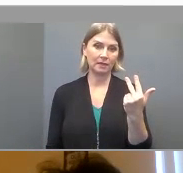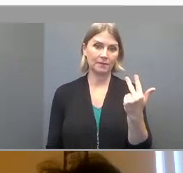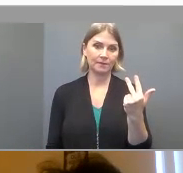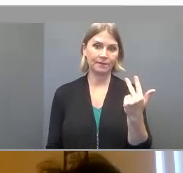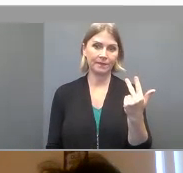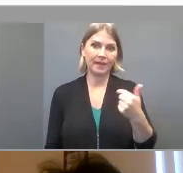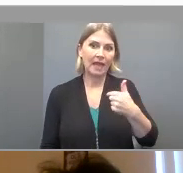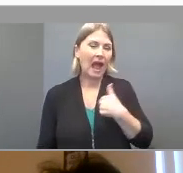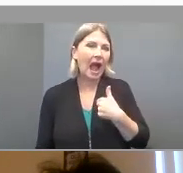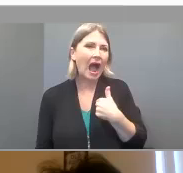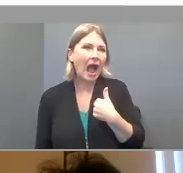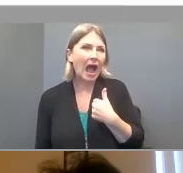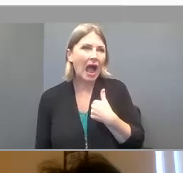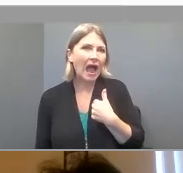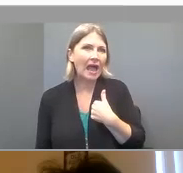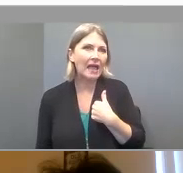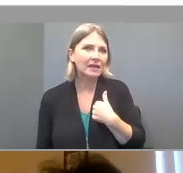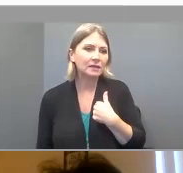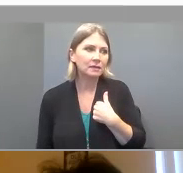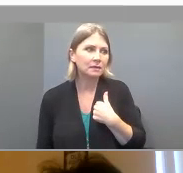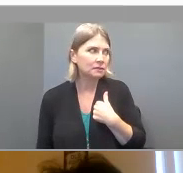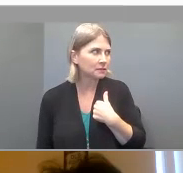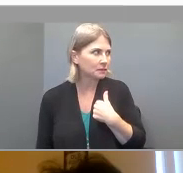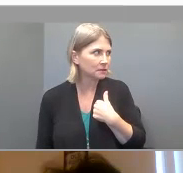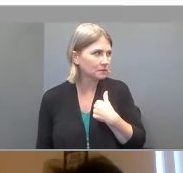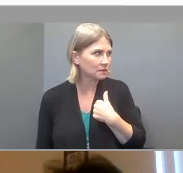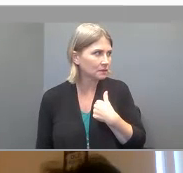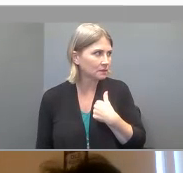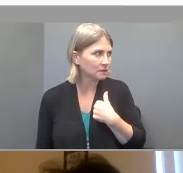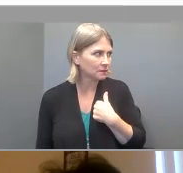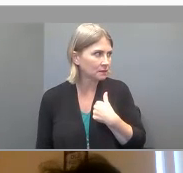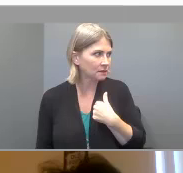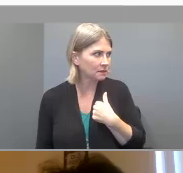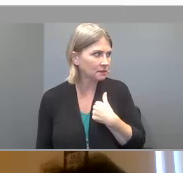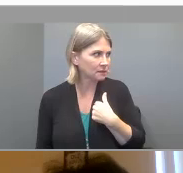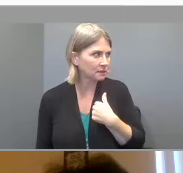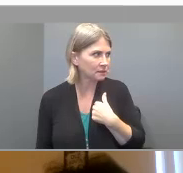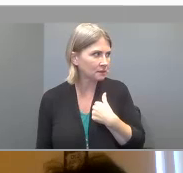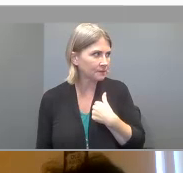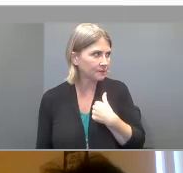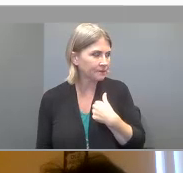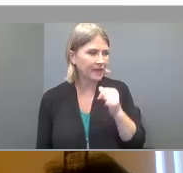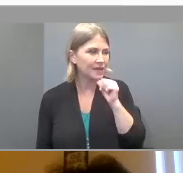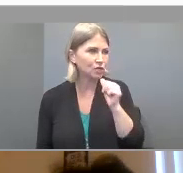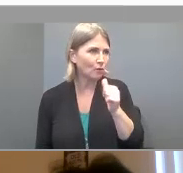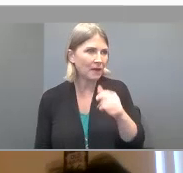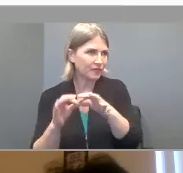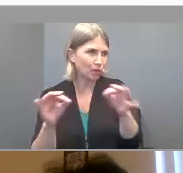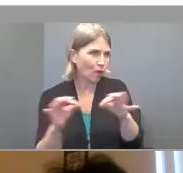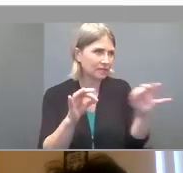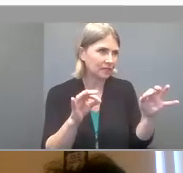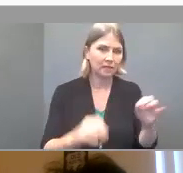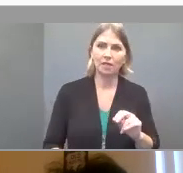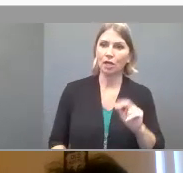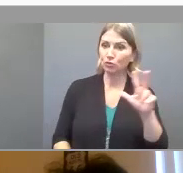I thought I didn't consider about the equality. I just considered the less than, so I thought it was 3. 3 is correct. No, 3 is